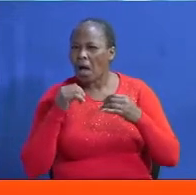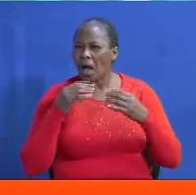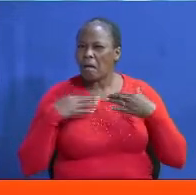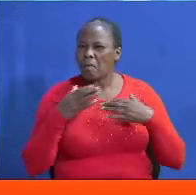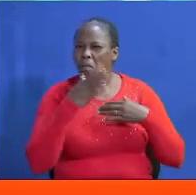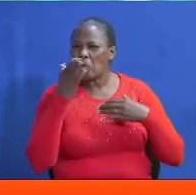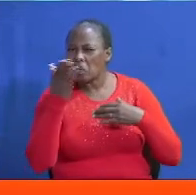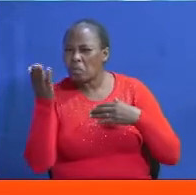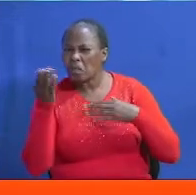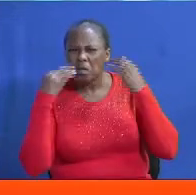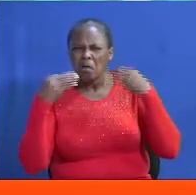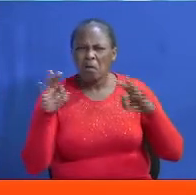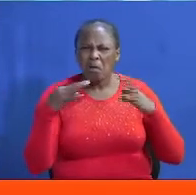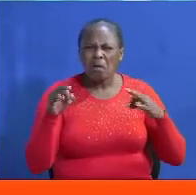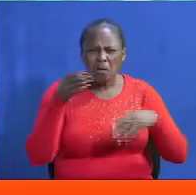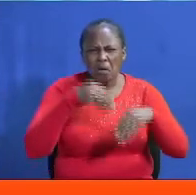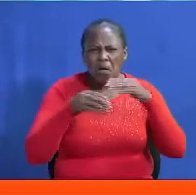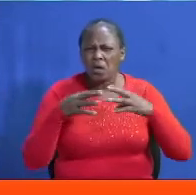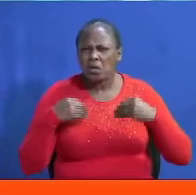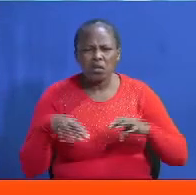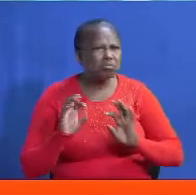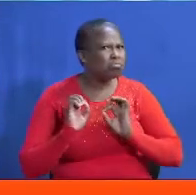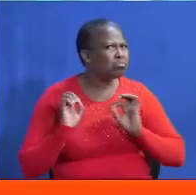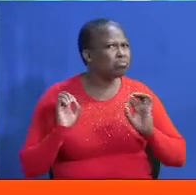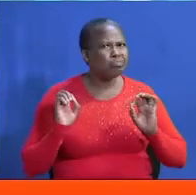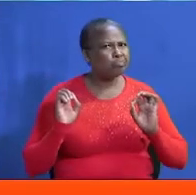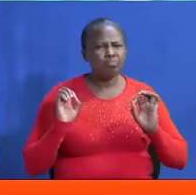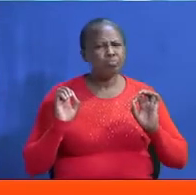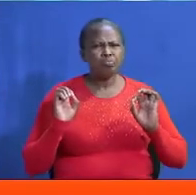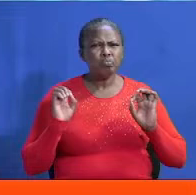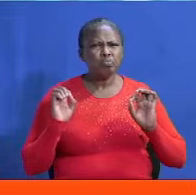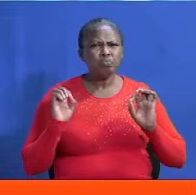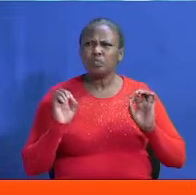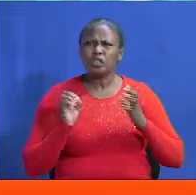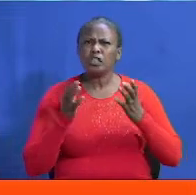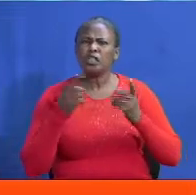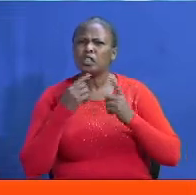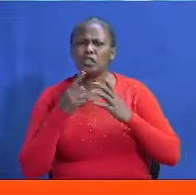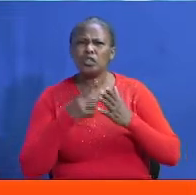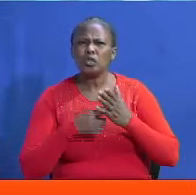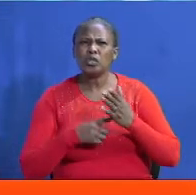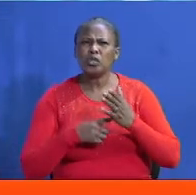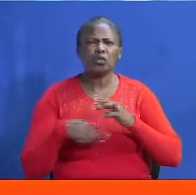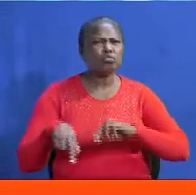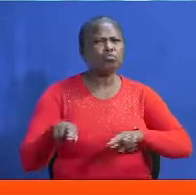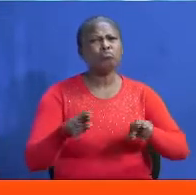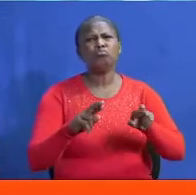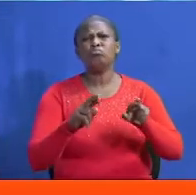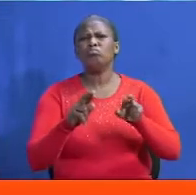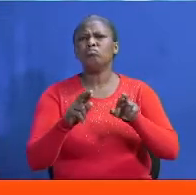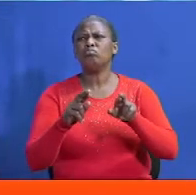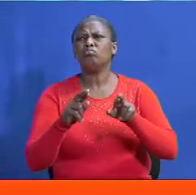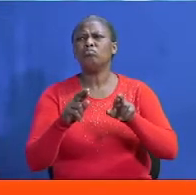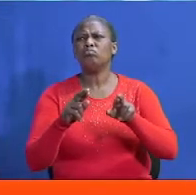credible elections. Right. The process, okay, they have saying that the road to